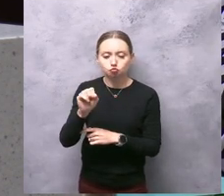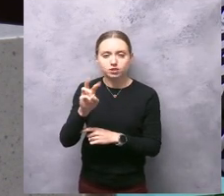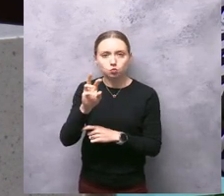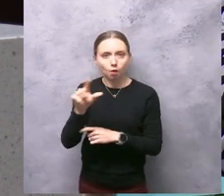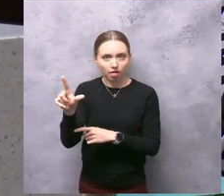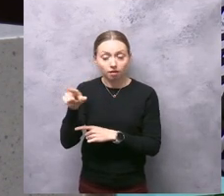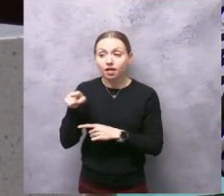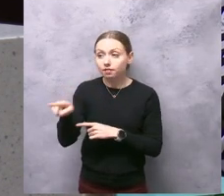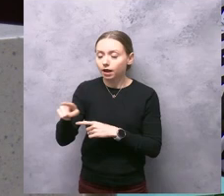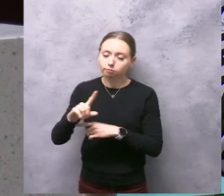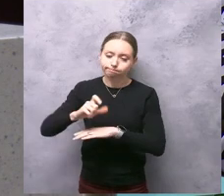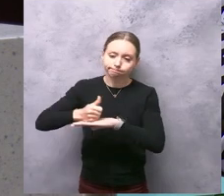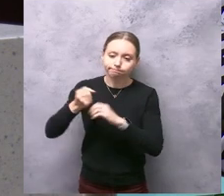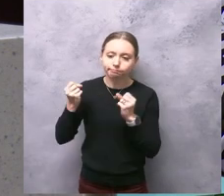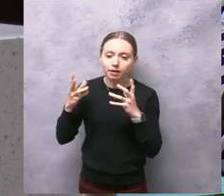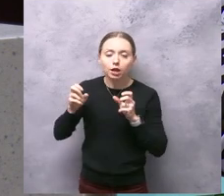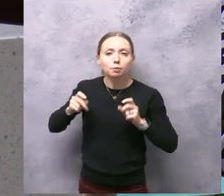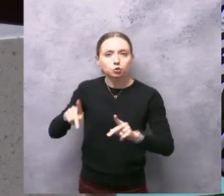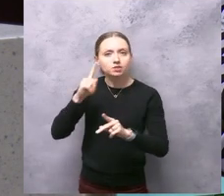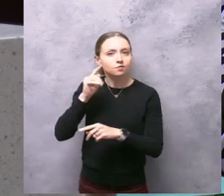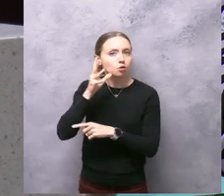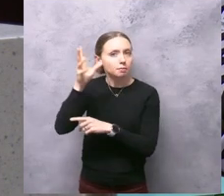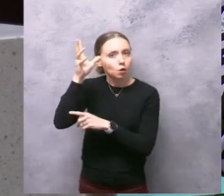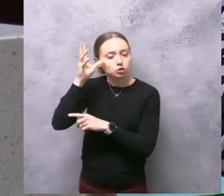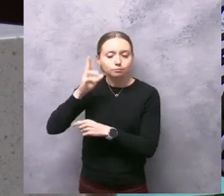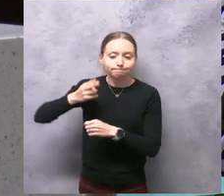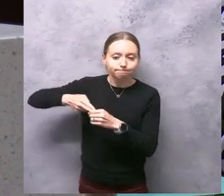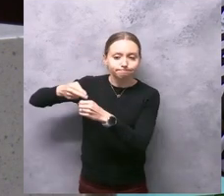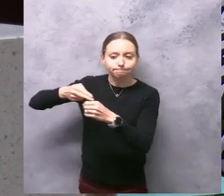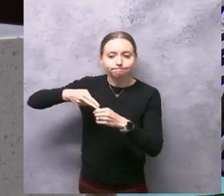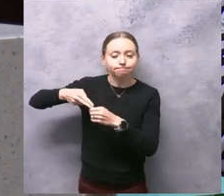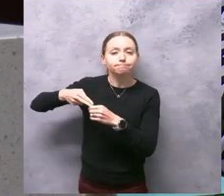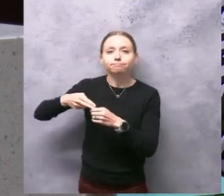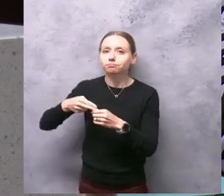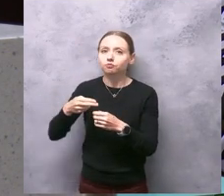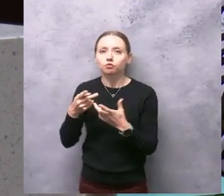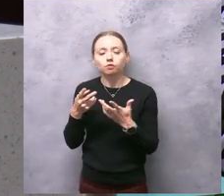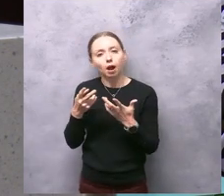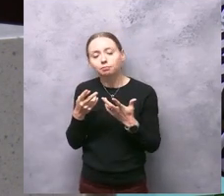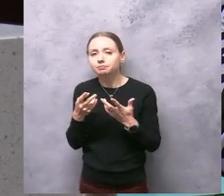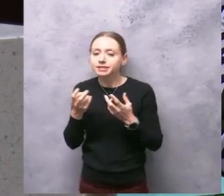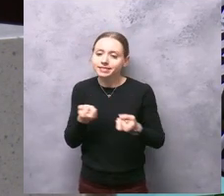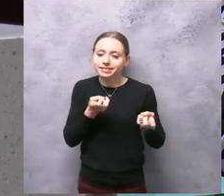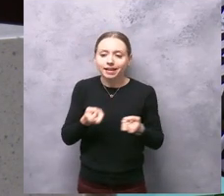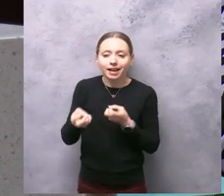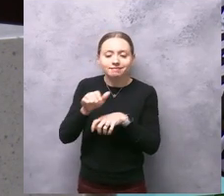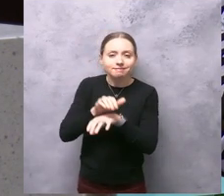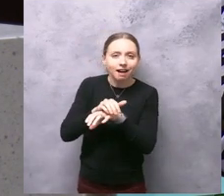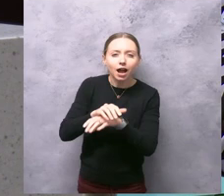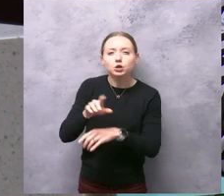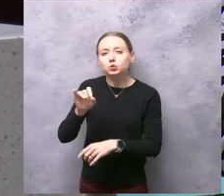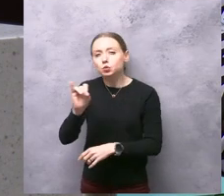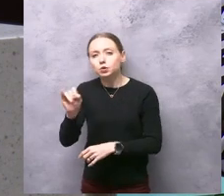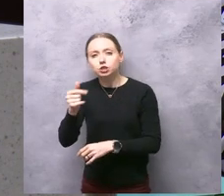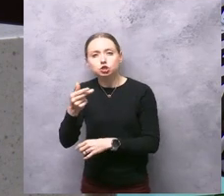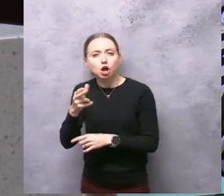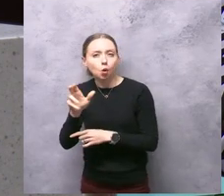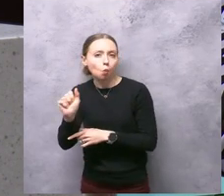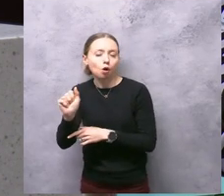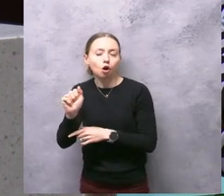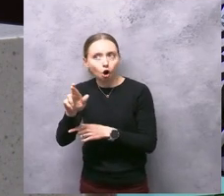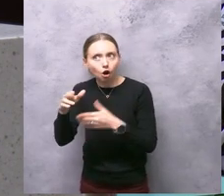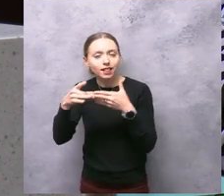of opportunities for parents to come and be a part of the school, from skate night to Jaguar leaders and